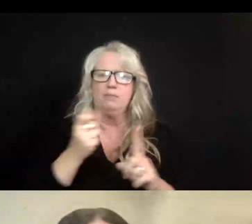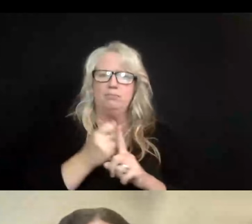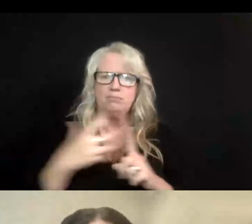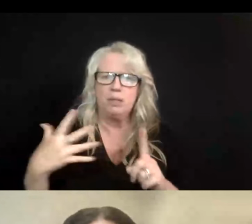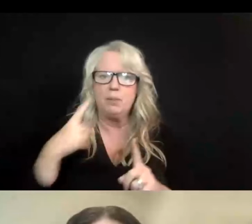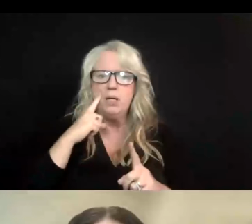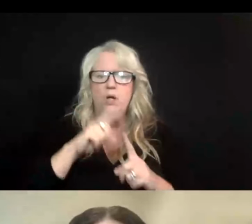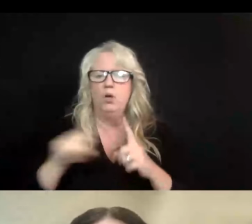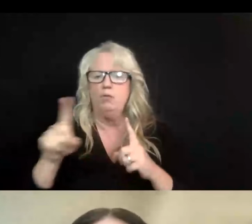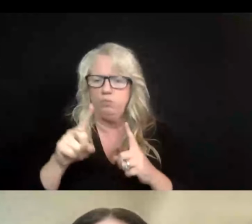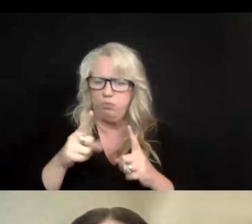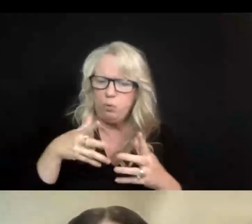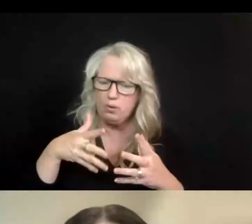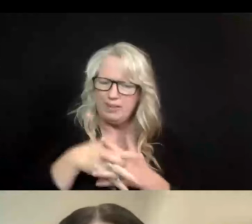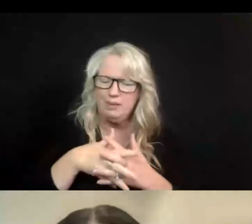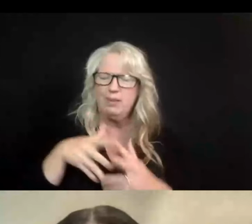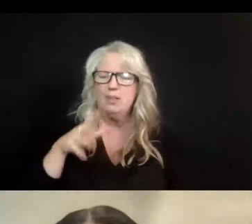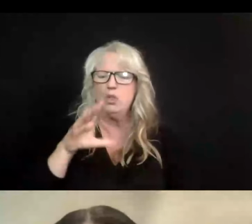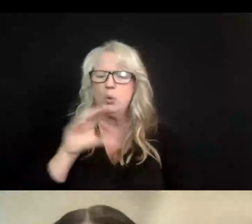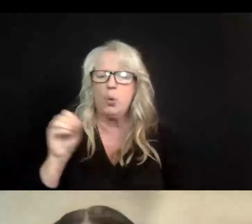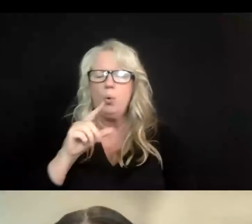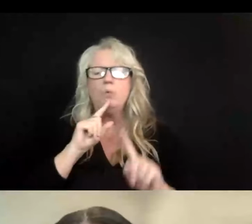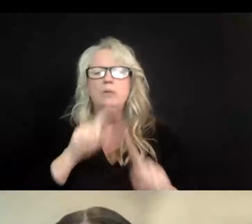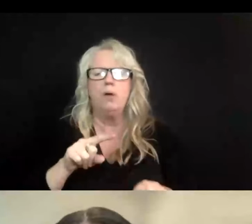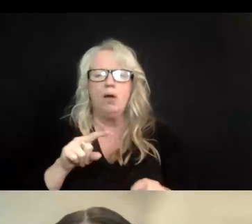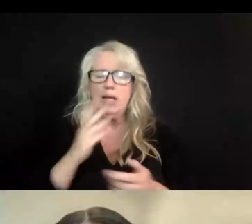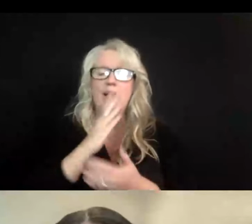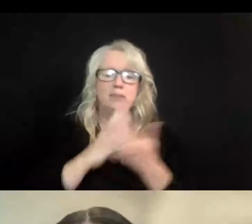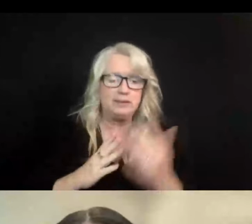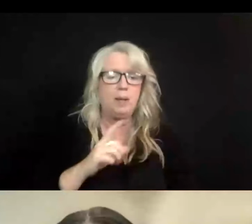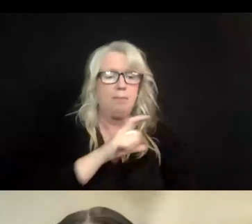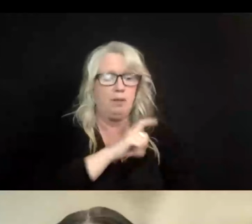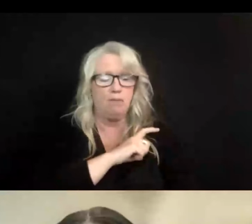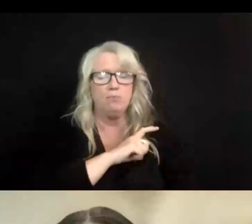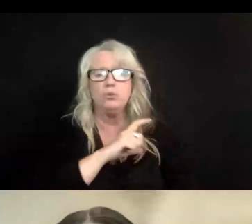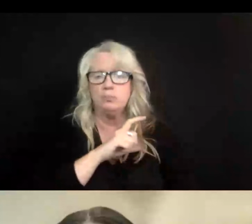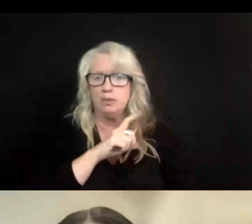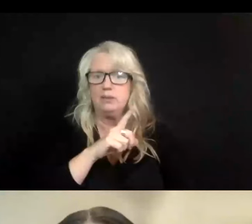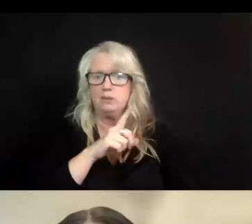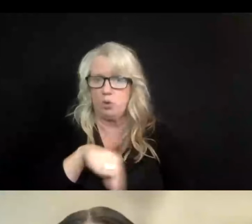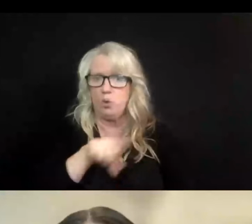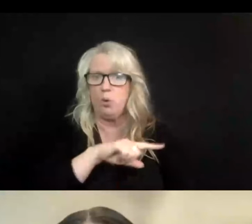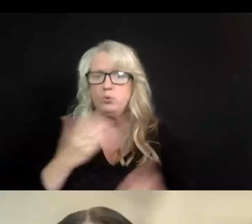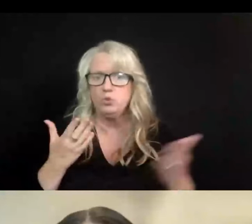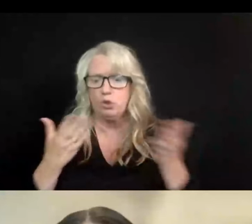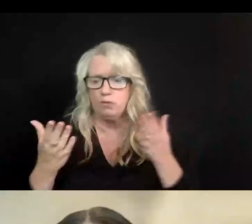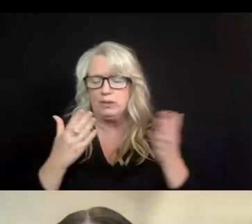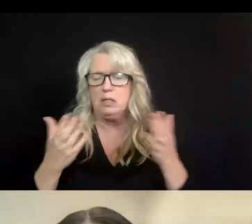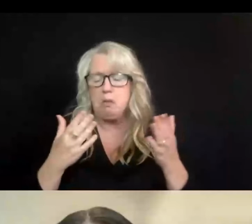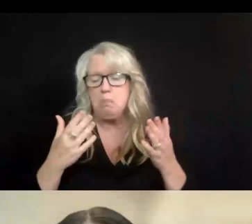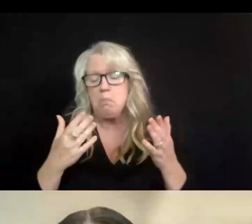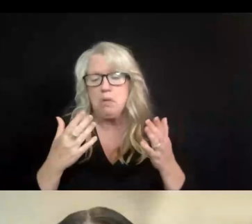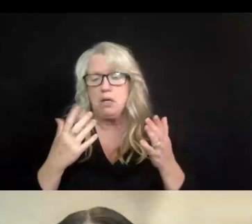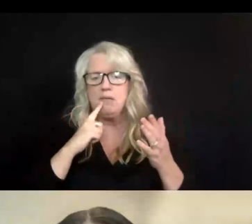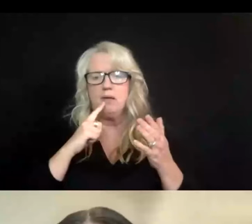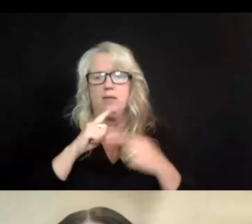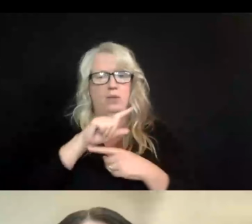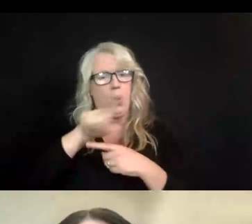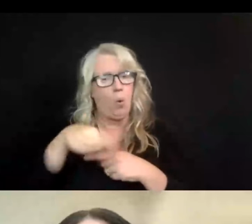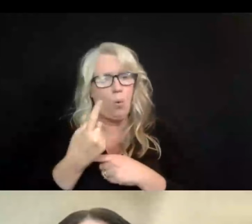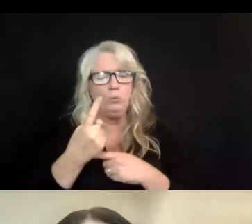embedded co-response. And we do have law enforcement services that believe that this is the only route